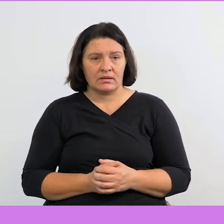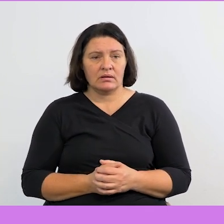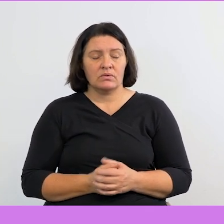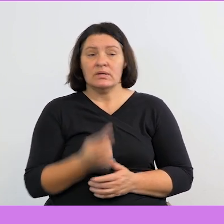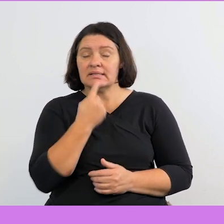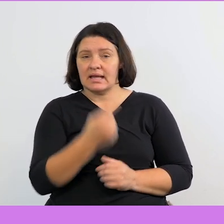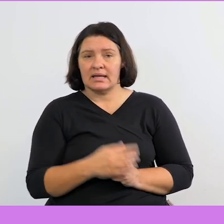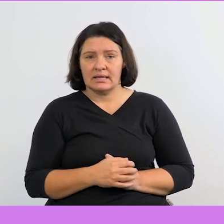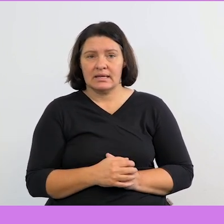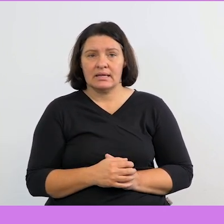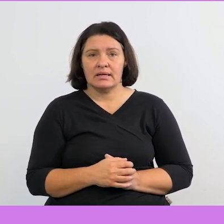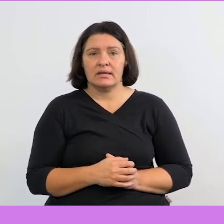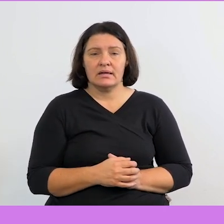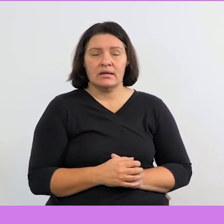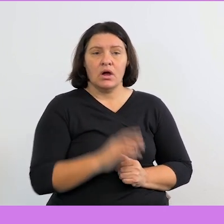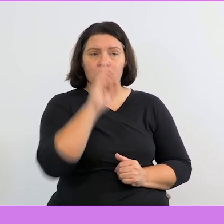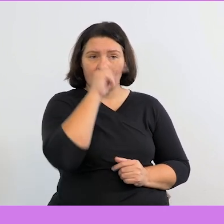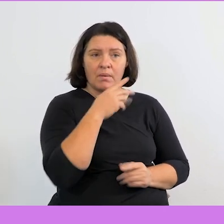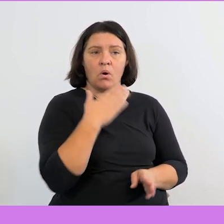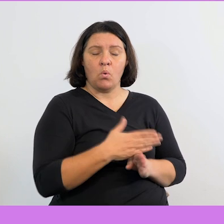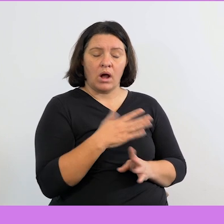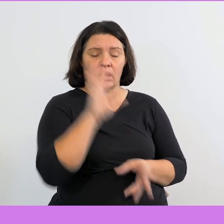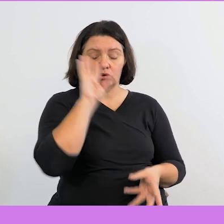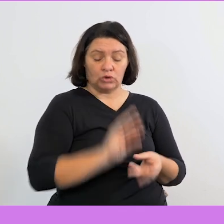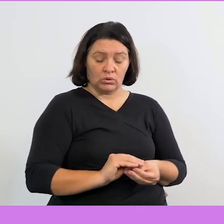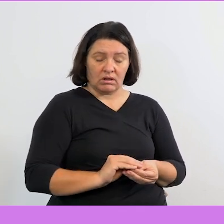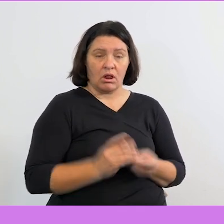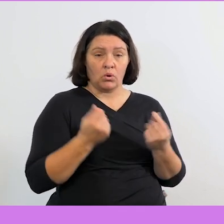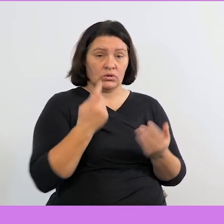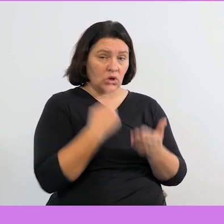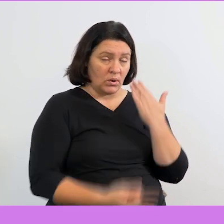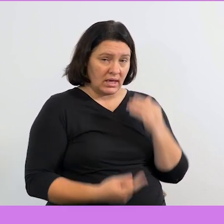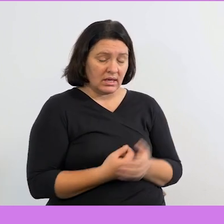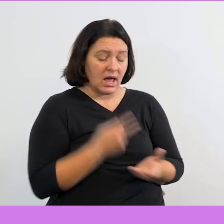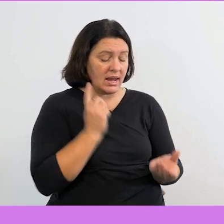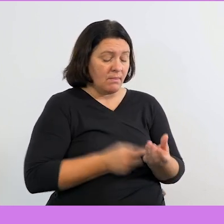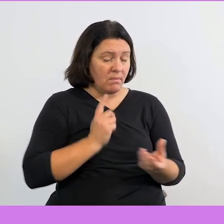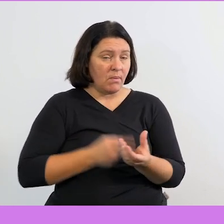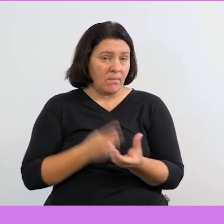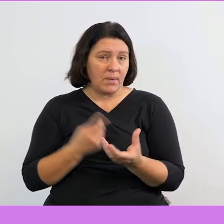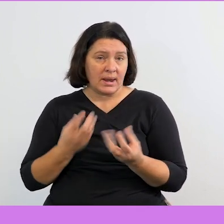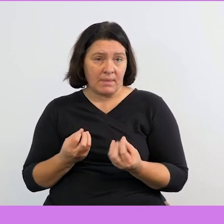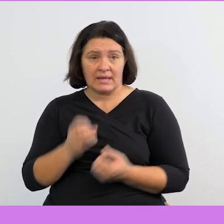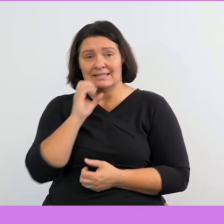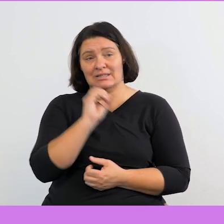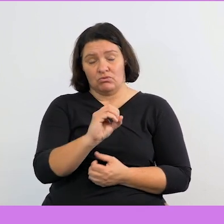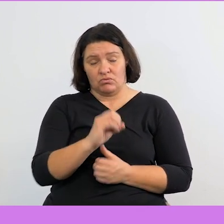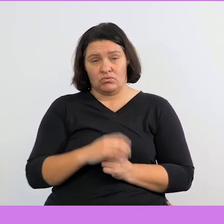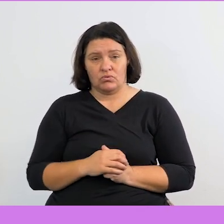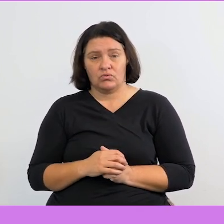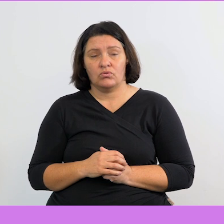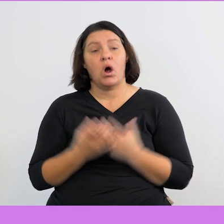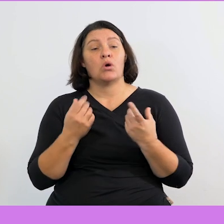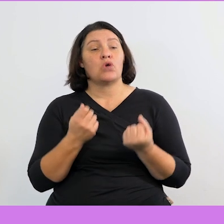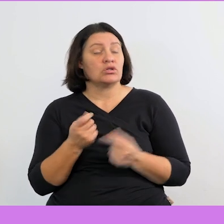here, remember, I'm working with the total cost only. Number of Boere rolls is 0,